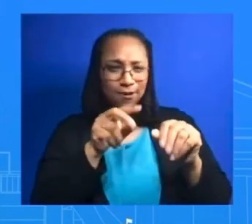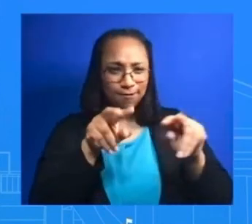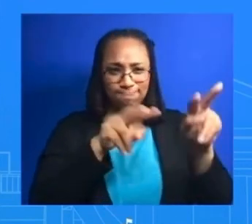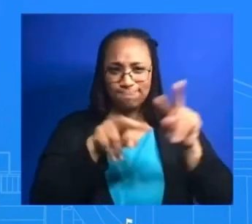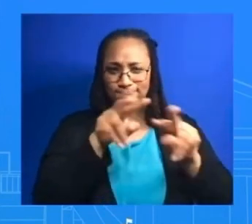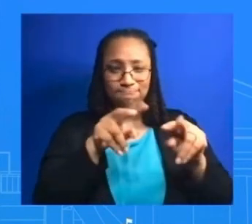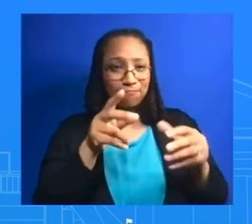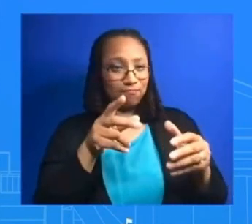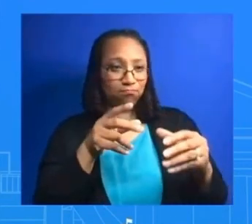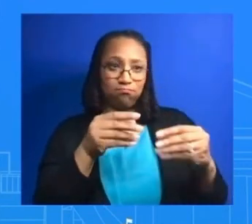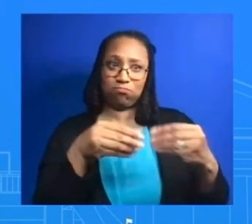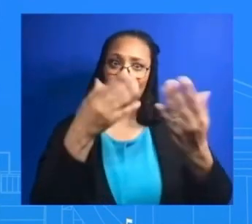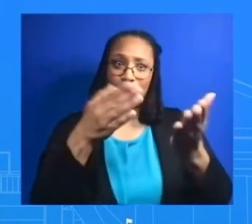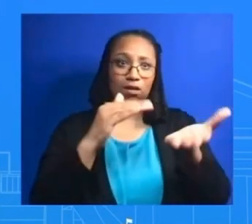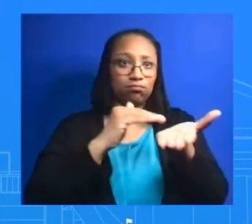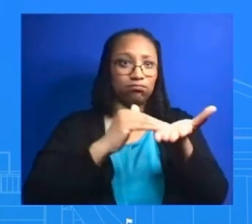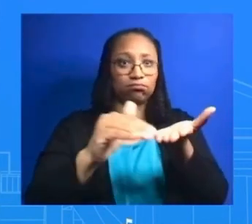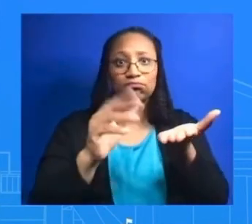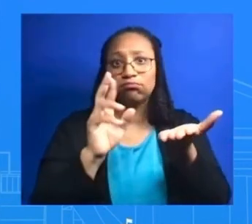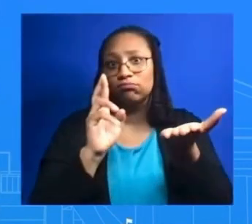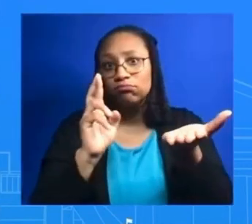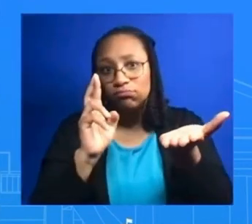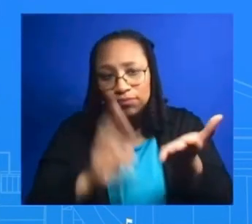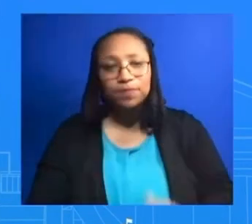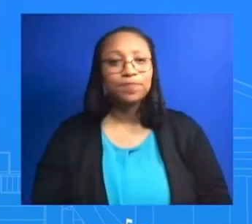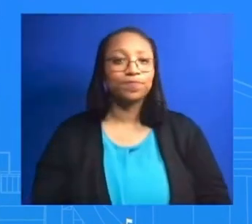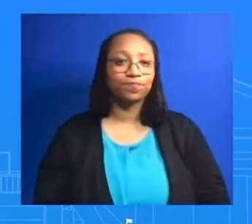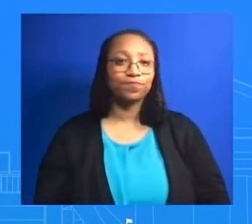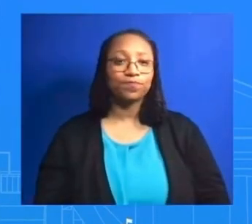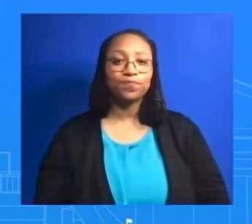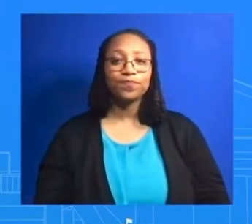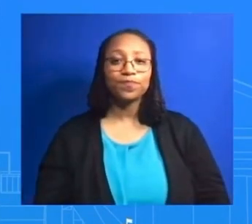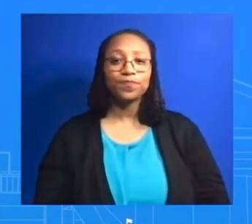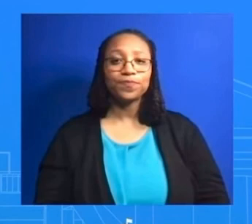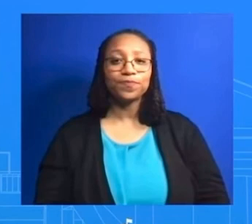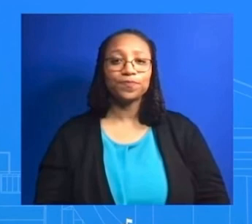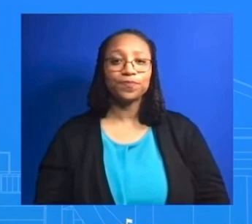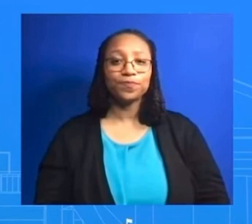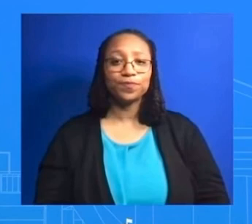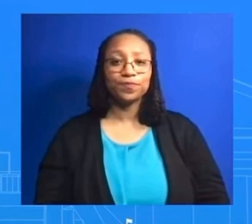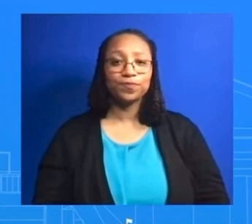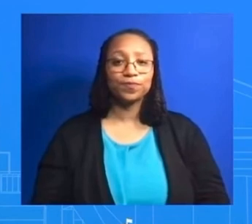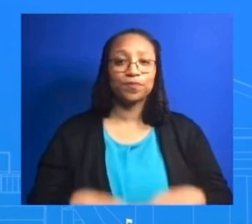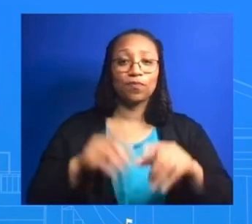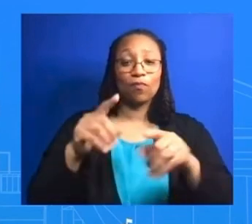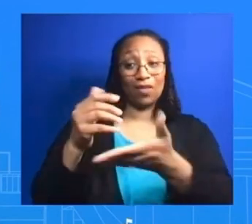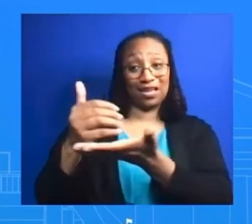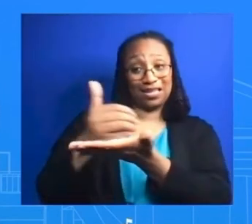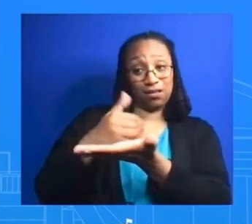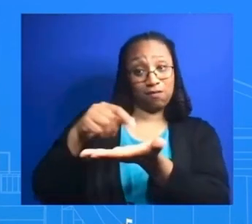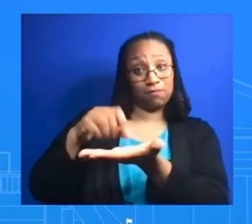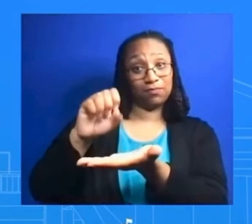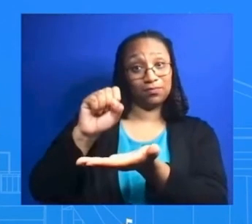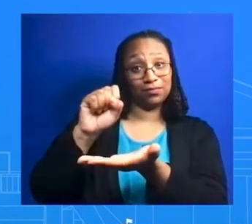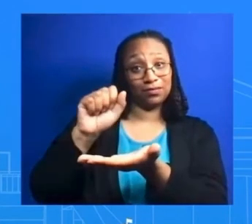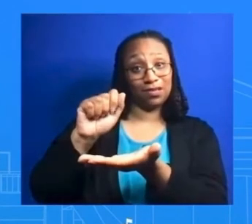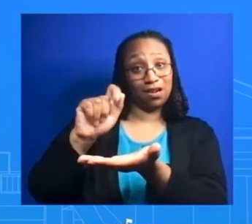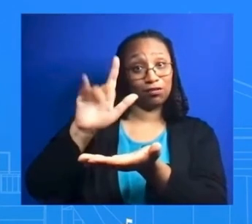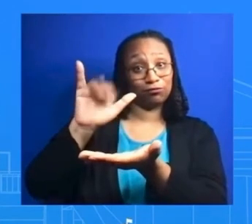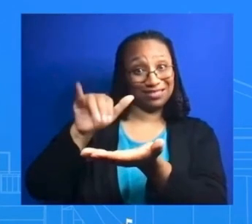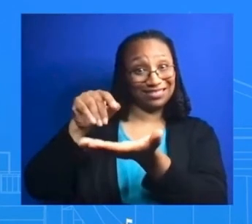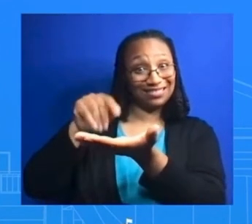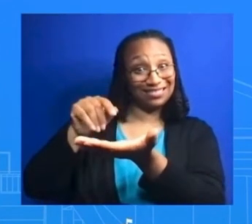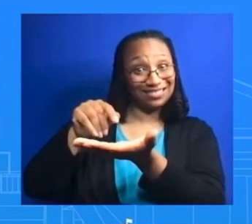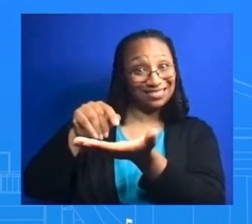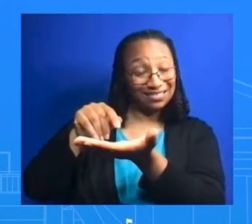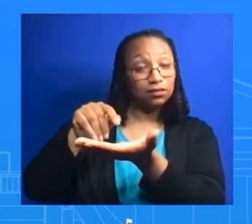Are you on totally solid legal footing with the income-based repayment changes, or could there be lawsuits challenging that as well? No, that authority is